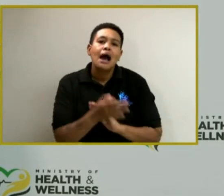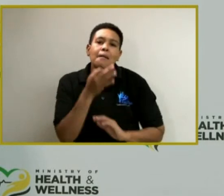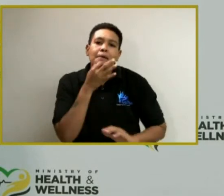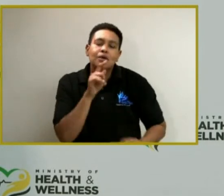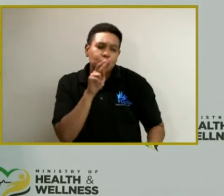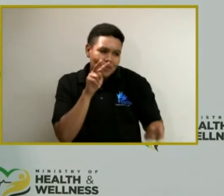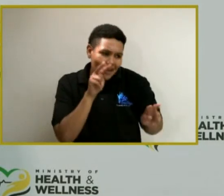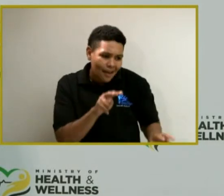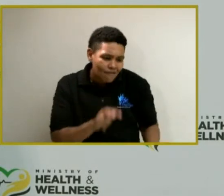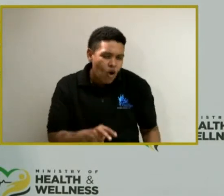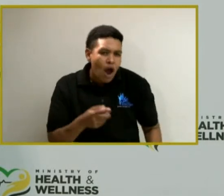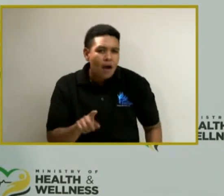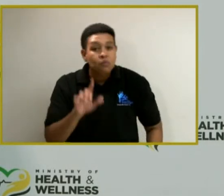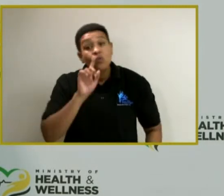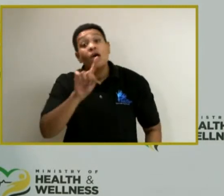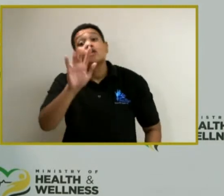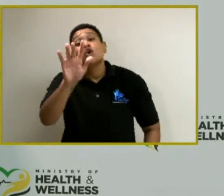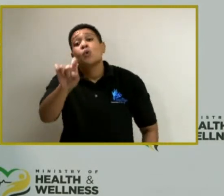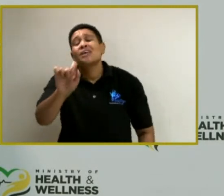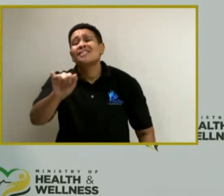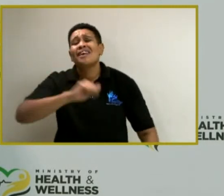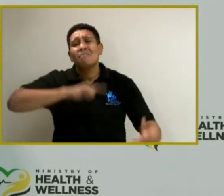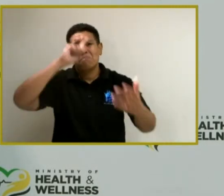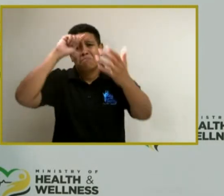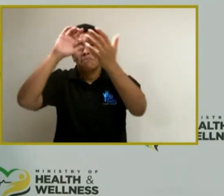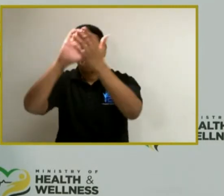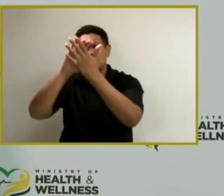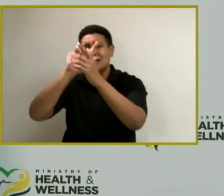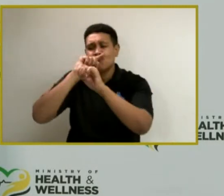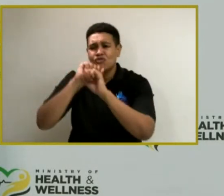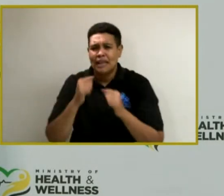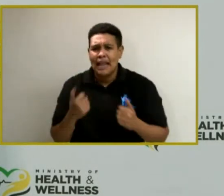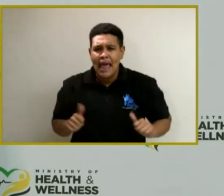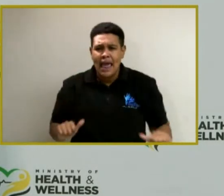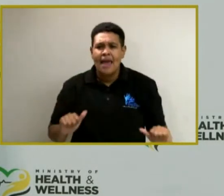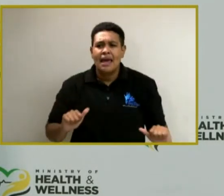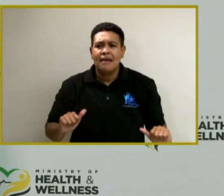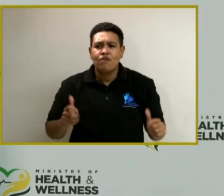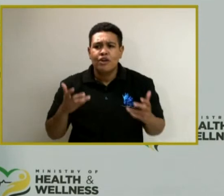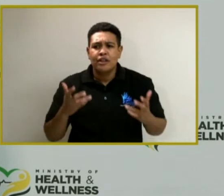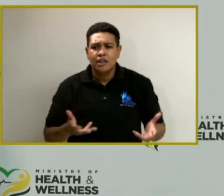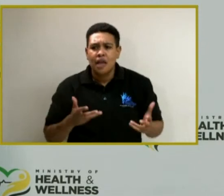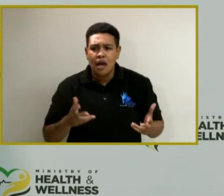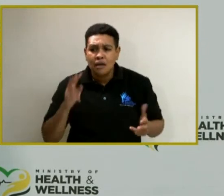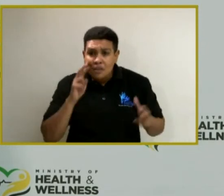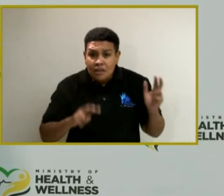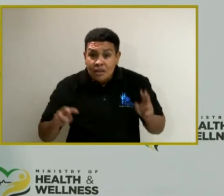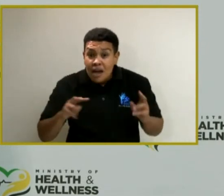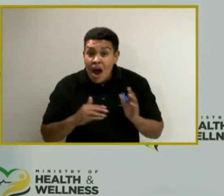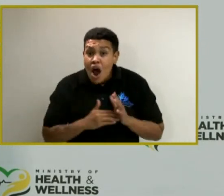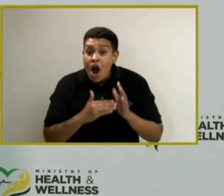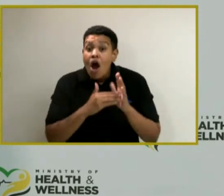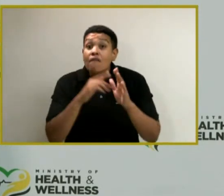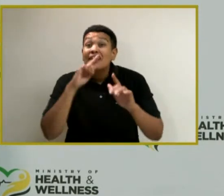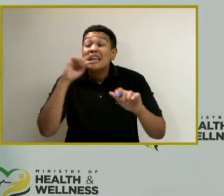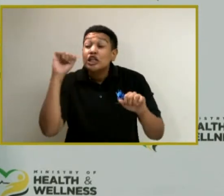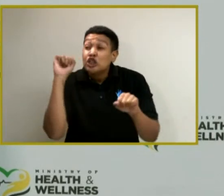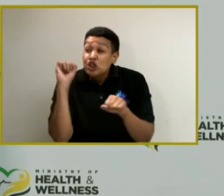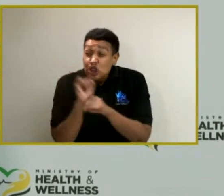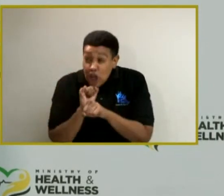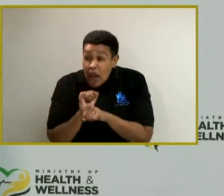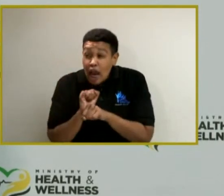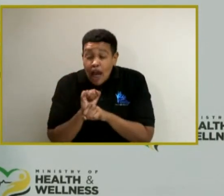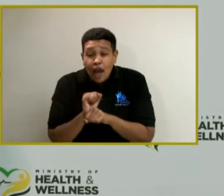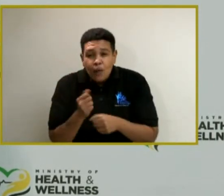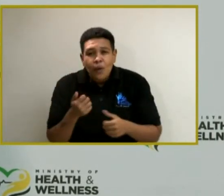So the answer to your question is, I believe there's an effort that is made, and more often than not, a genuine effort. But